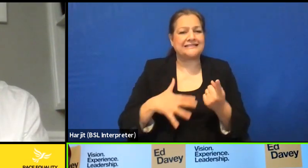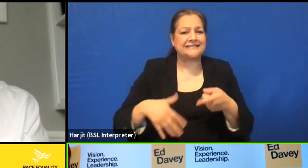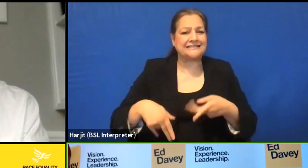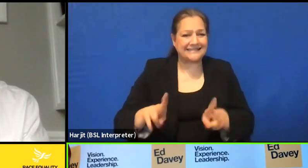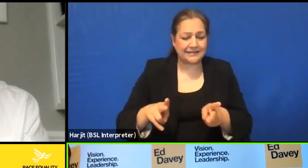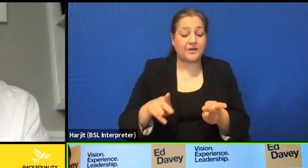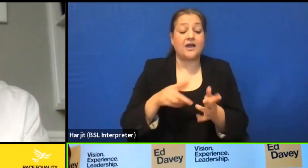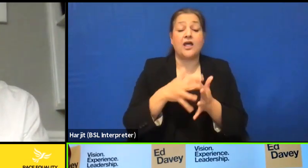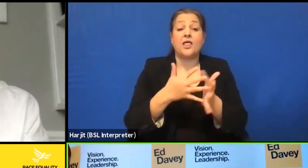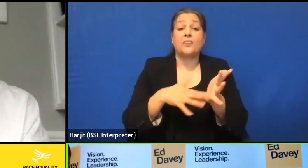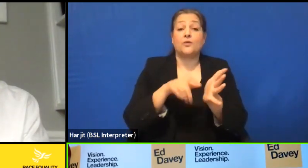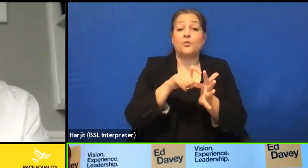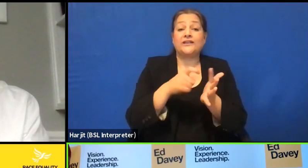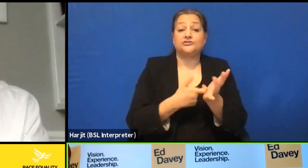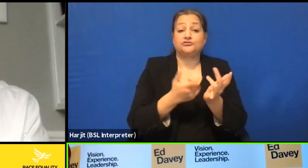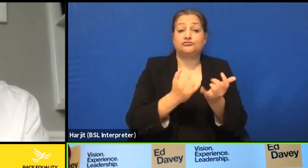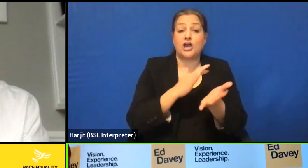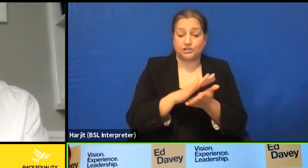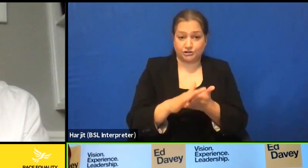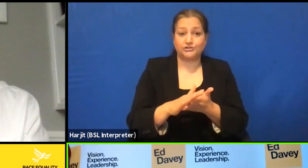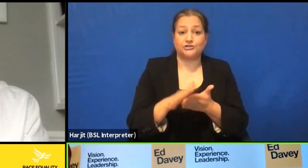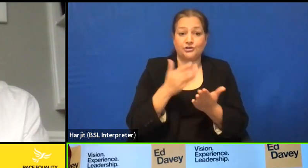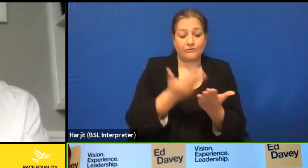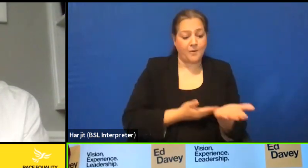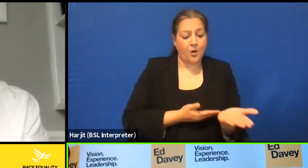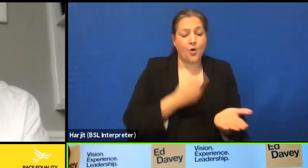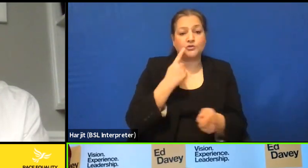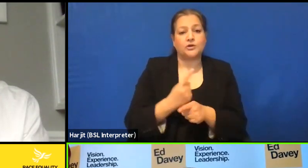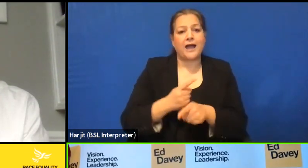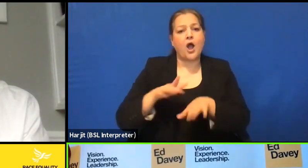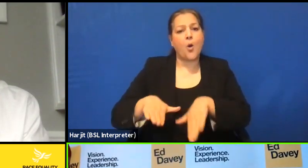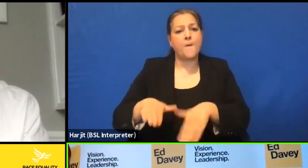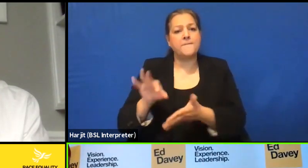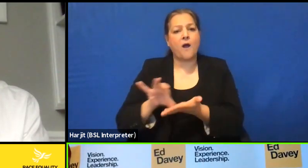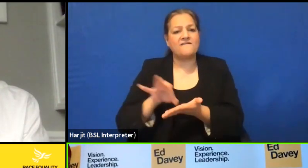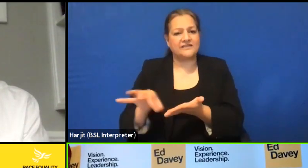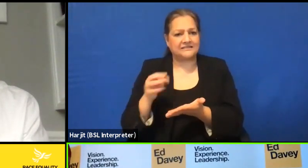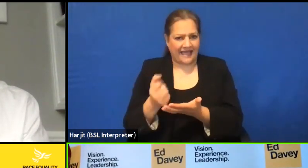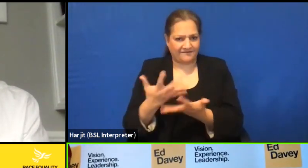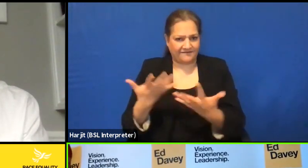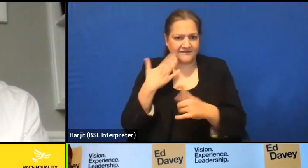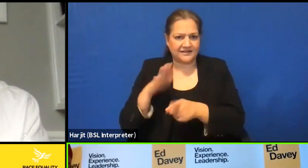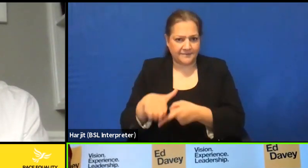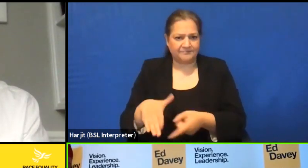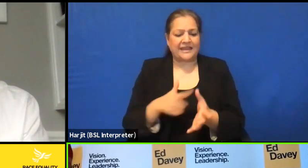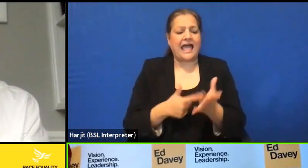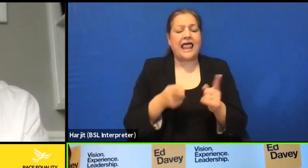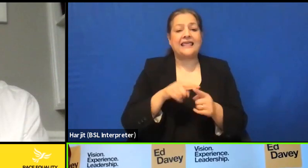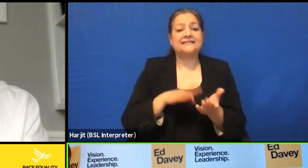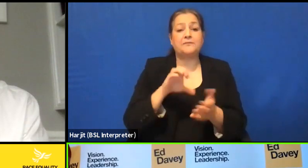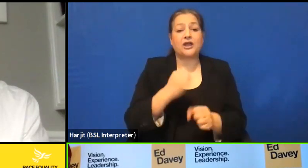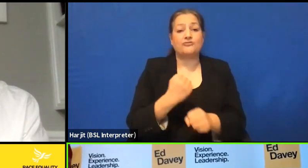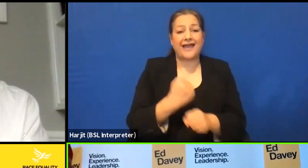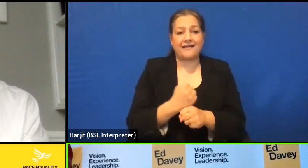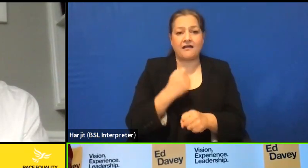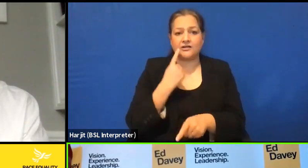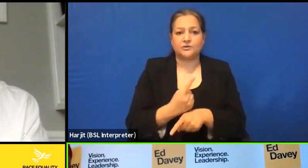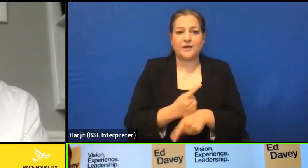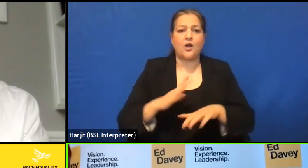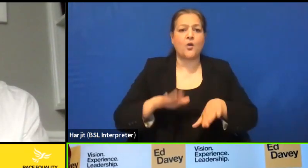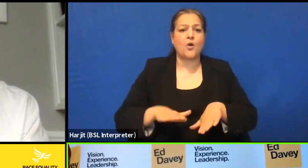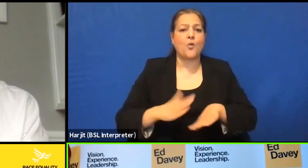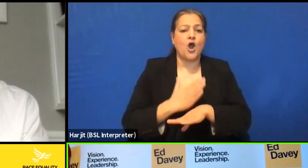racism there is in the Home Office, if you look at Baroness McGregor Smith's report on workplace discrimination,